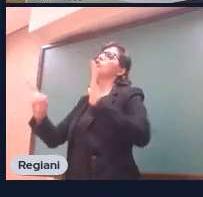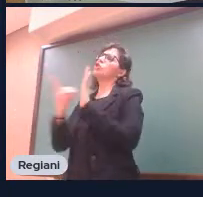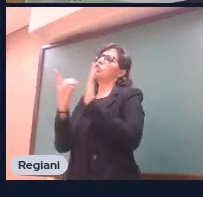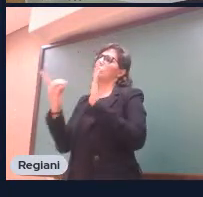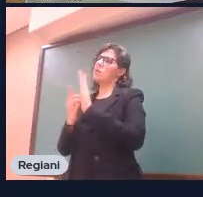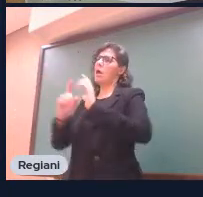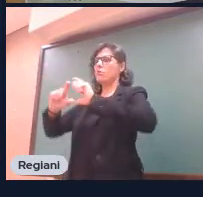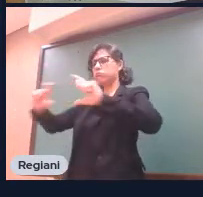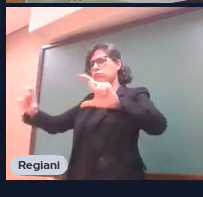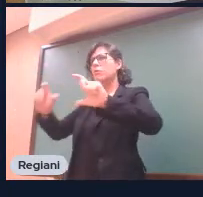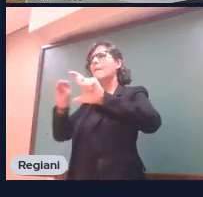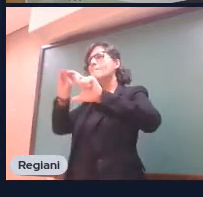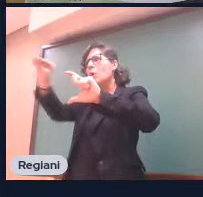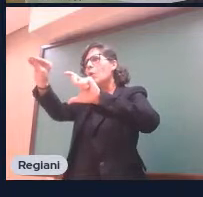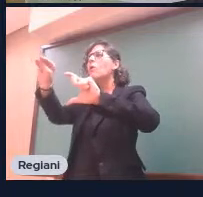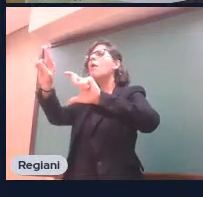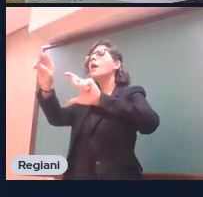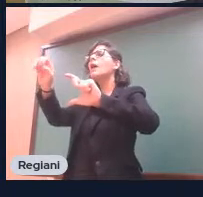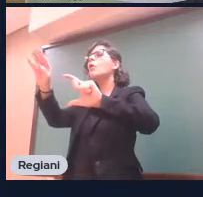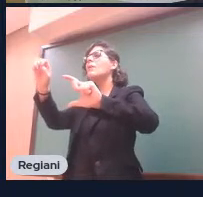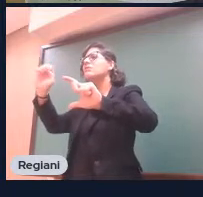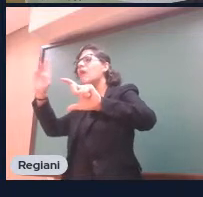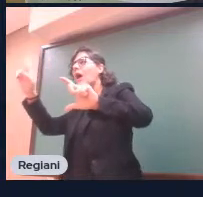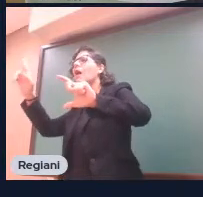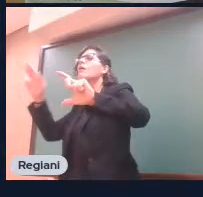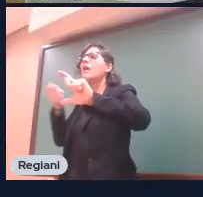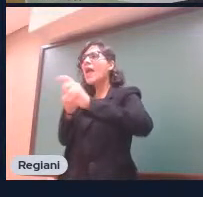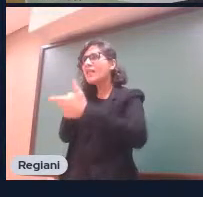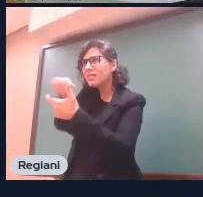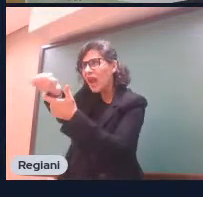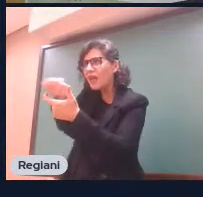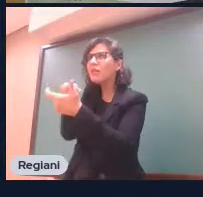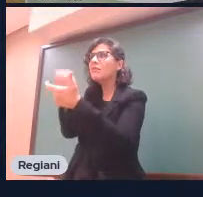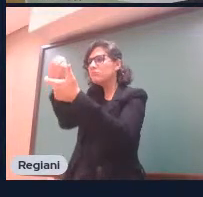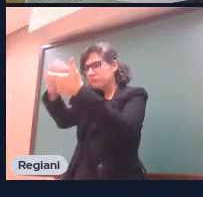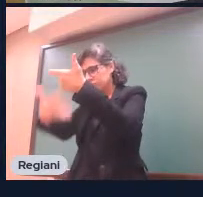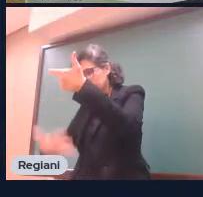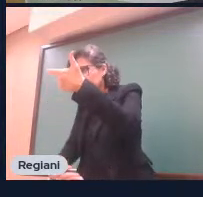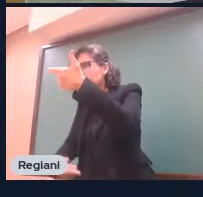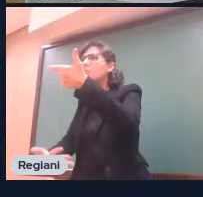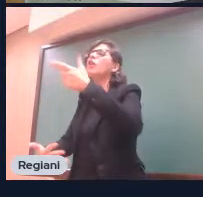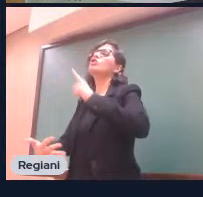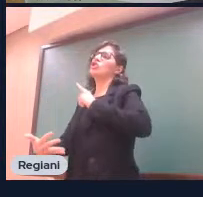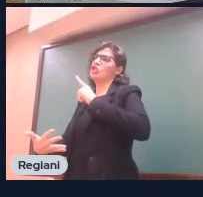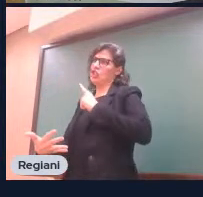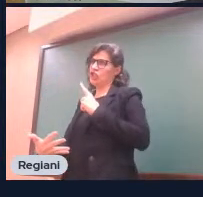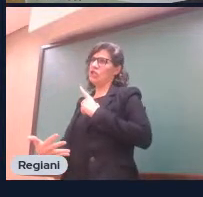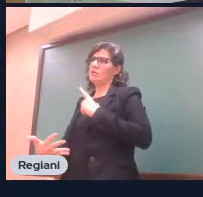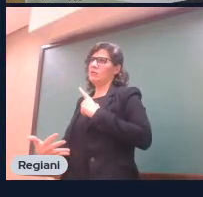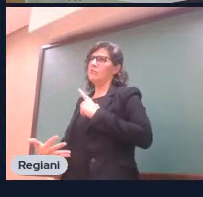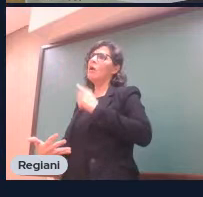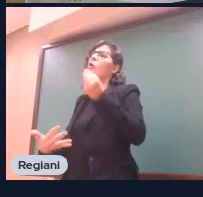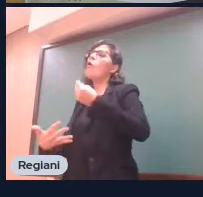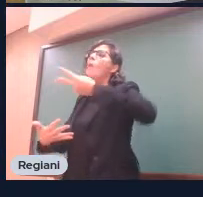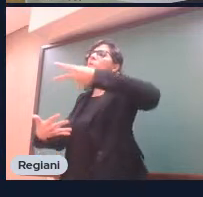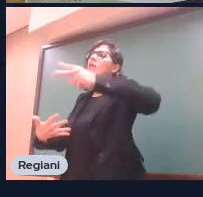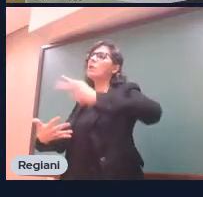dictionary entry for Portuguese. No issues whatsoever. Here's a translation for the people watching from